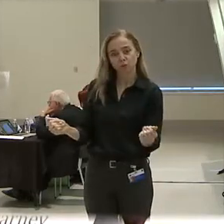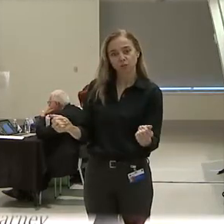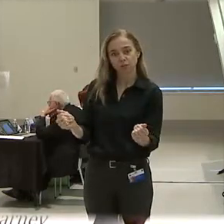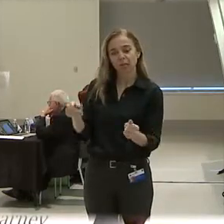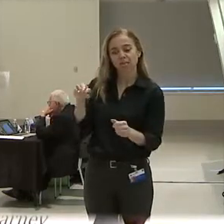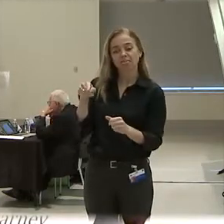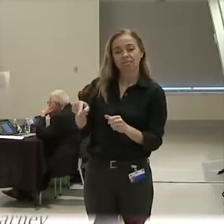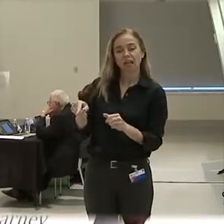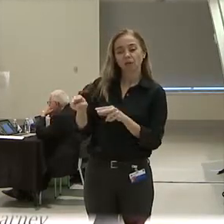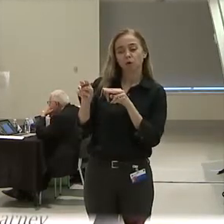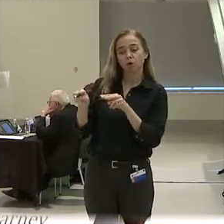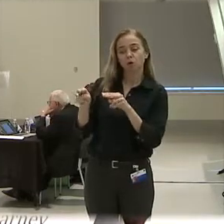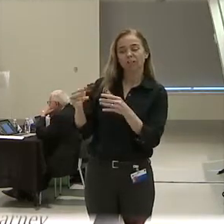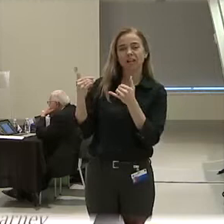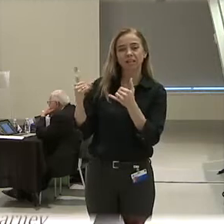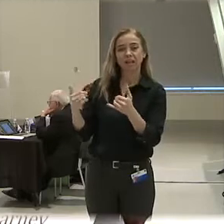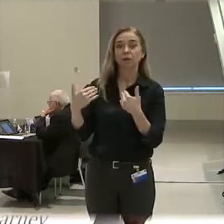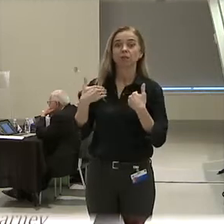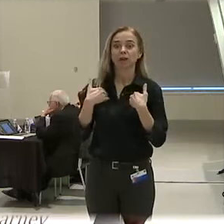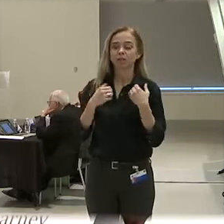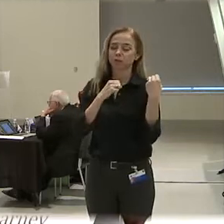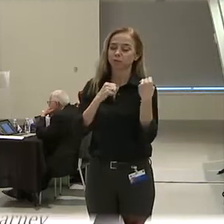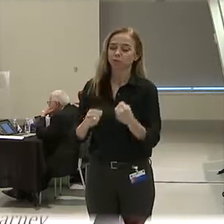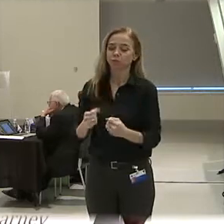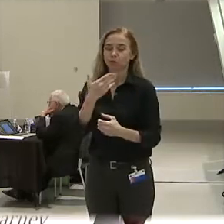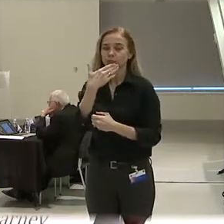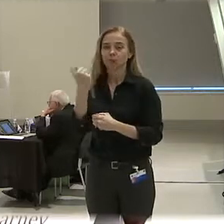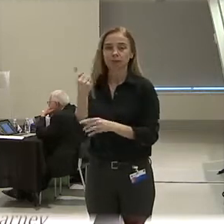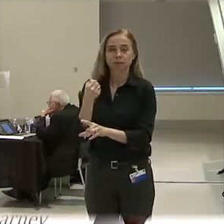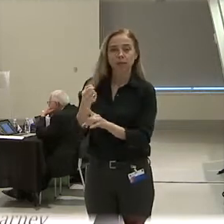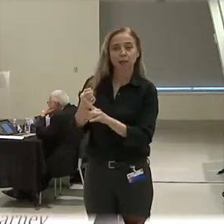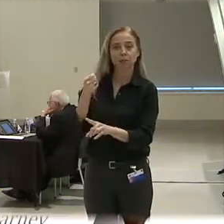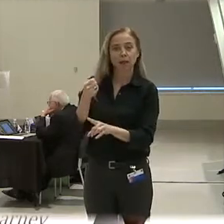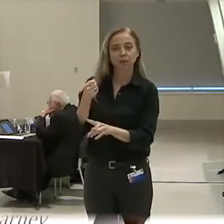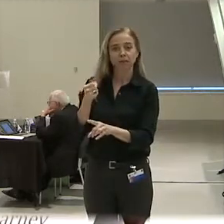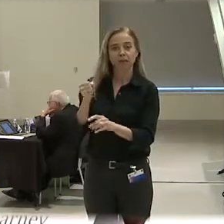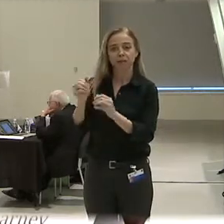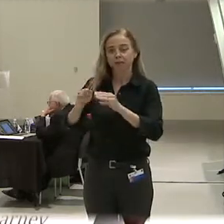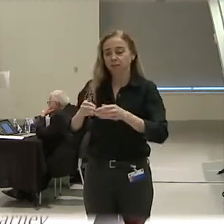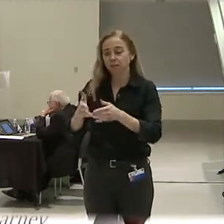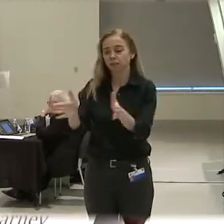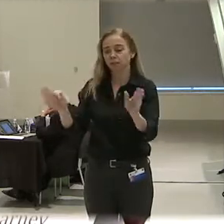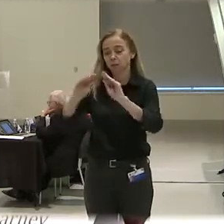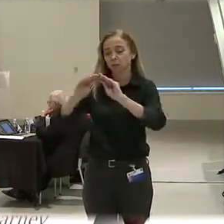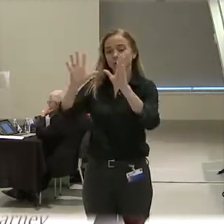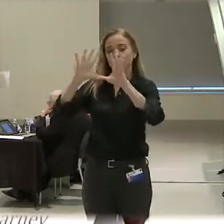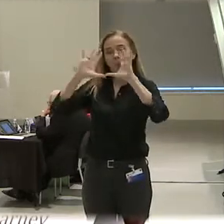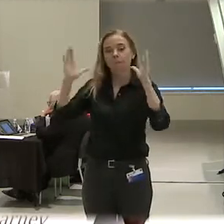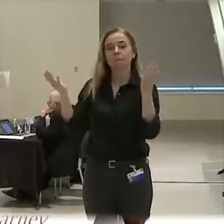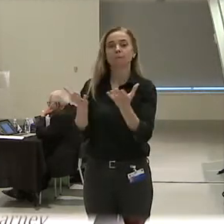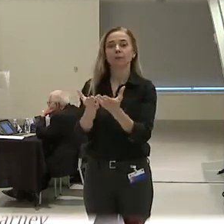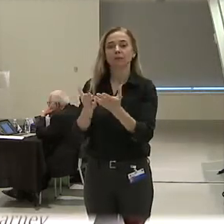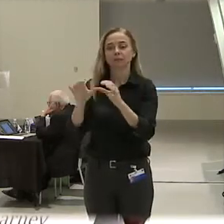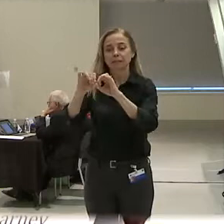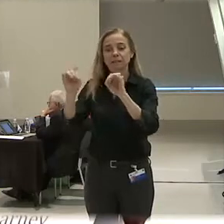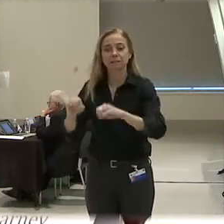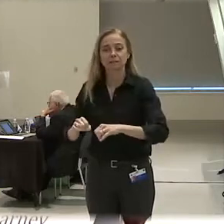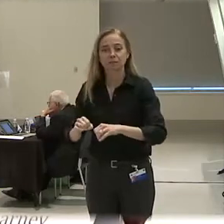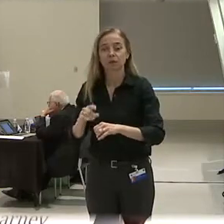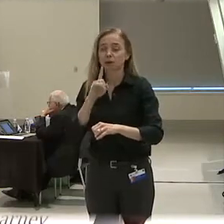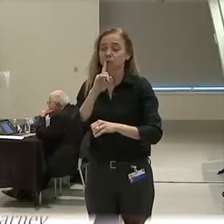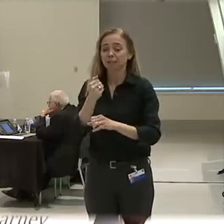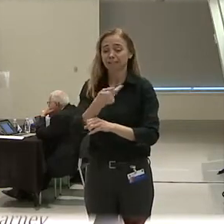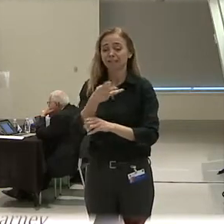the country is having some of its greatest impact, is in looking at bigger systems. And there are a number of models, I think, that do that